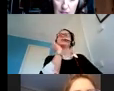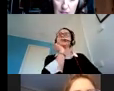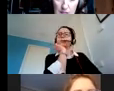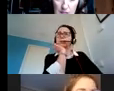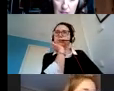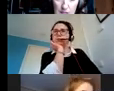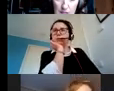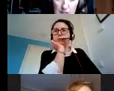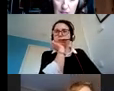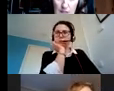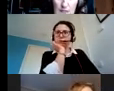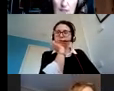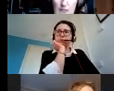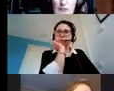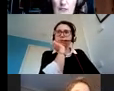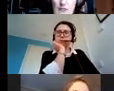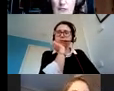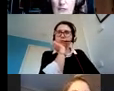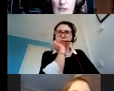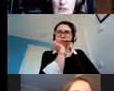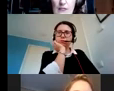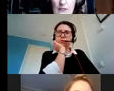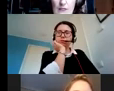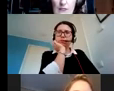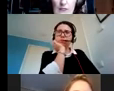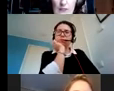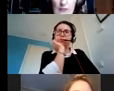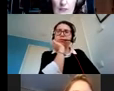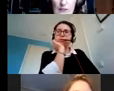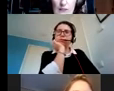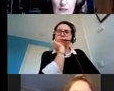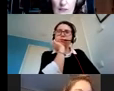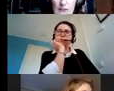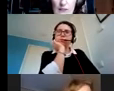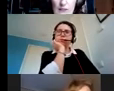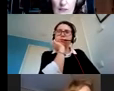is, according to my opinion, and but I think also